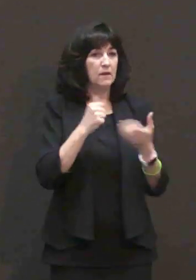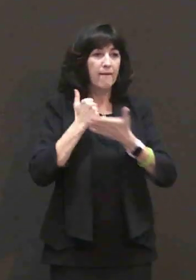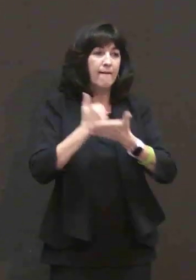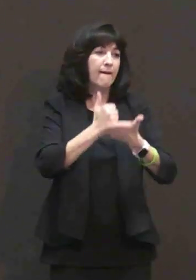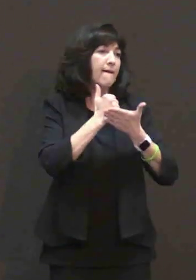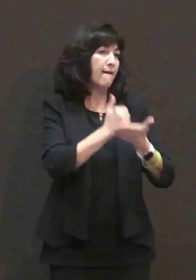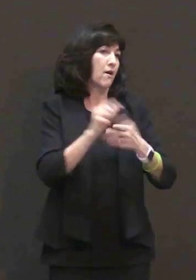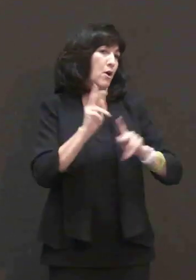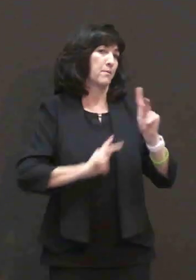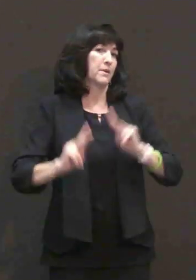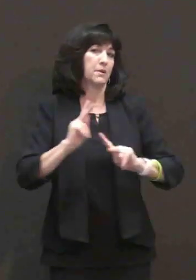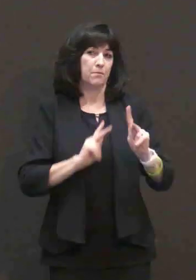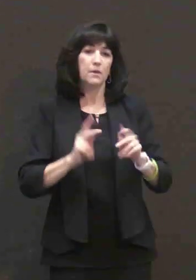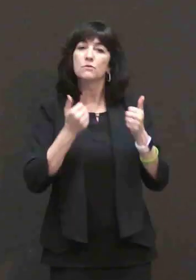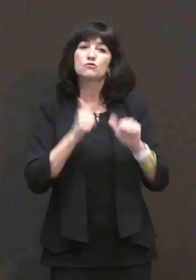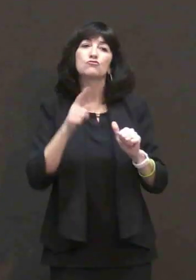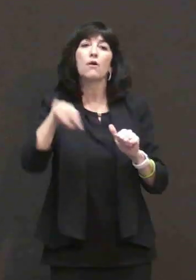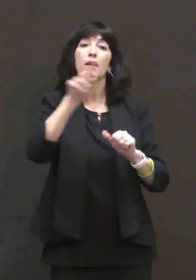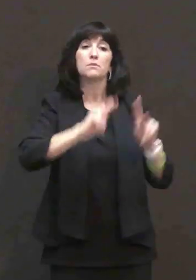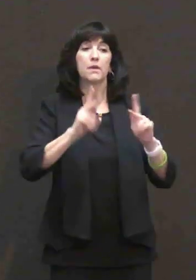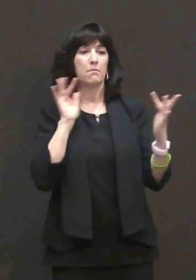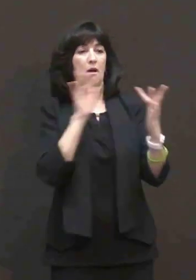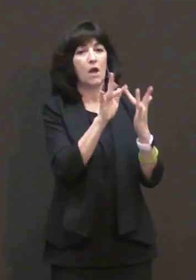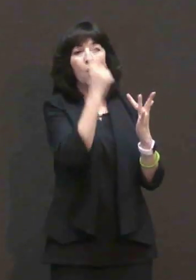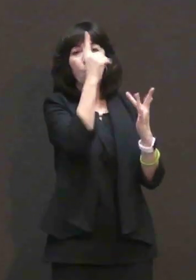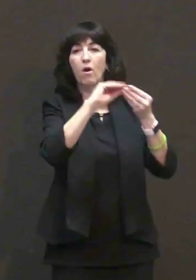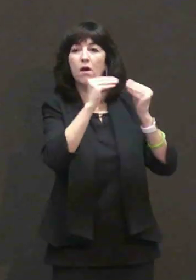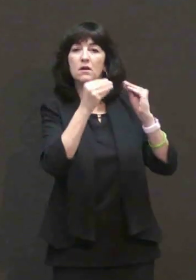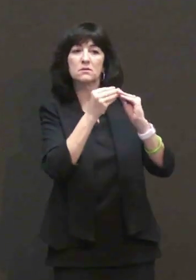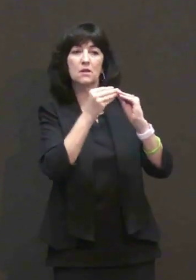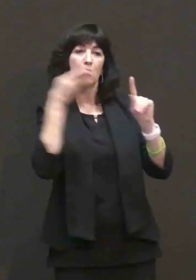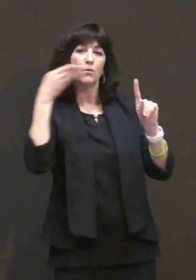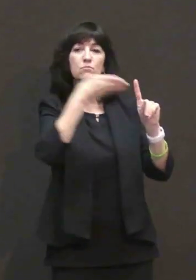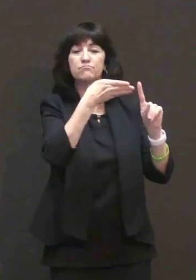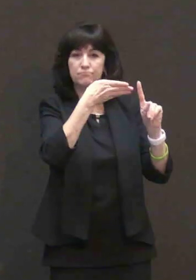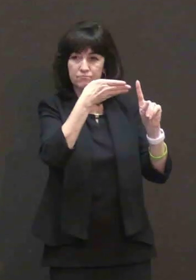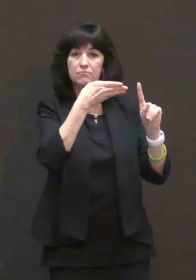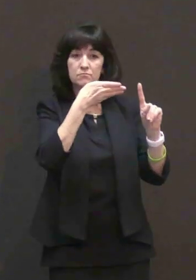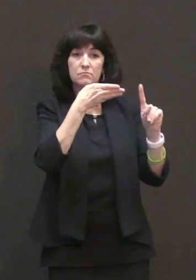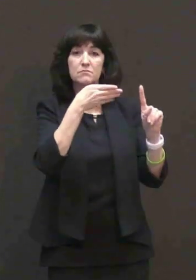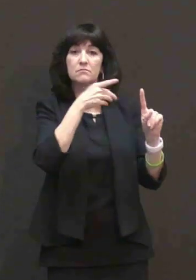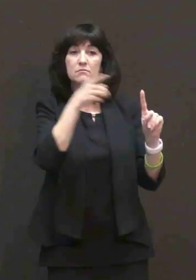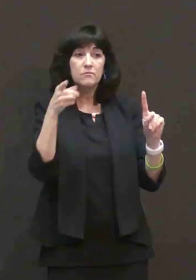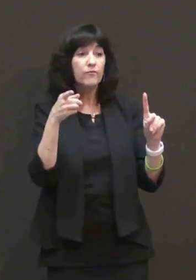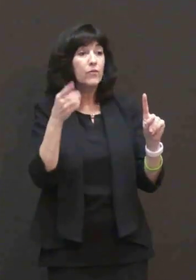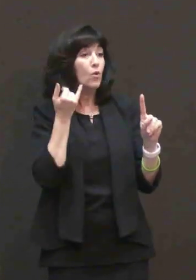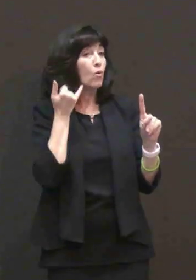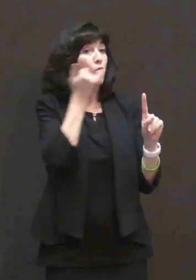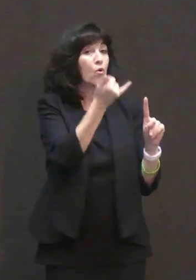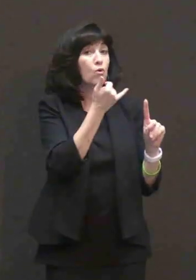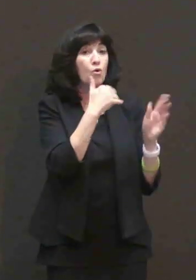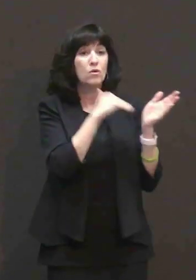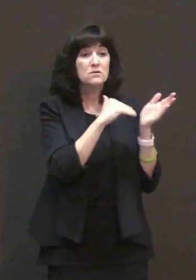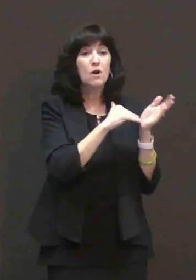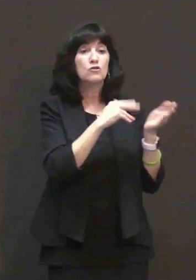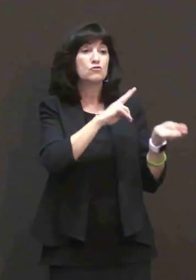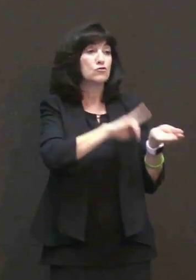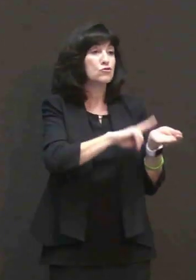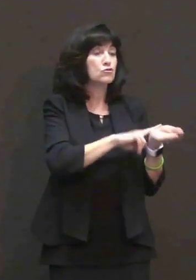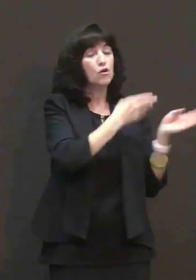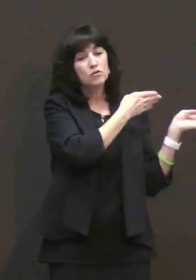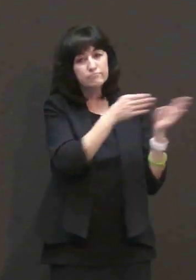sure we had one number that we were putting out there for the public to call, because if they were calling to talk to a nurse, we want them getting to public health. If they were calling to